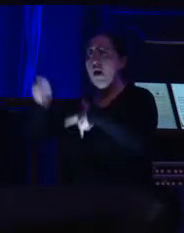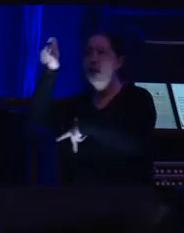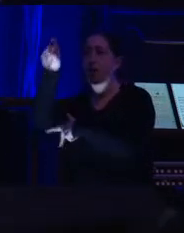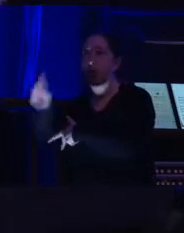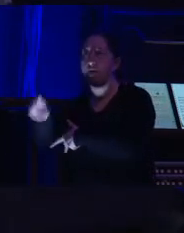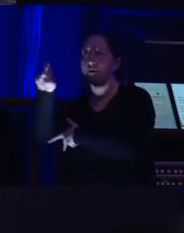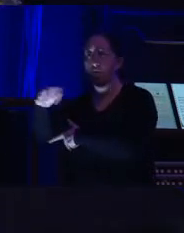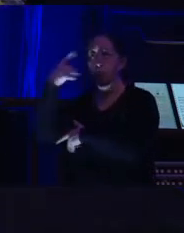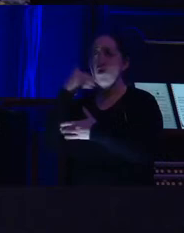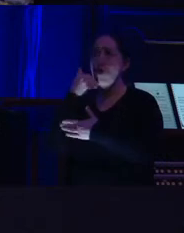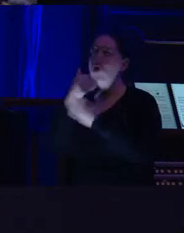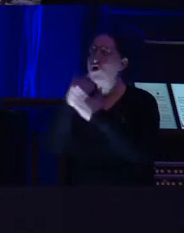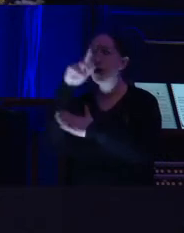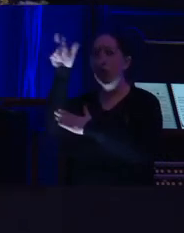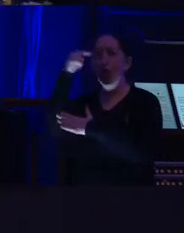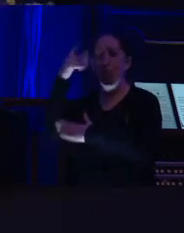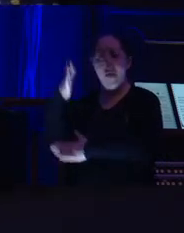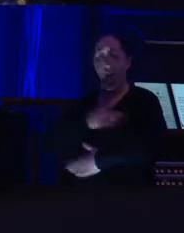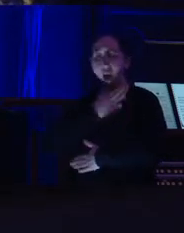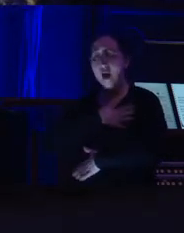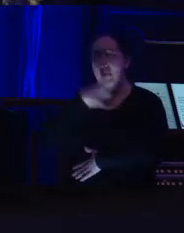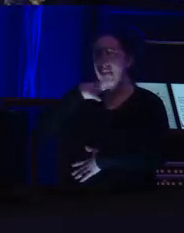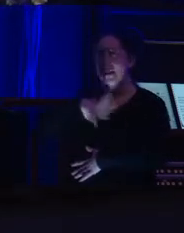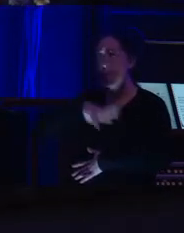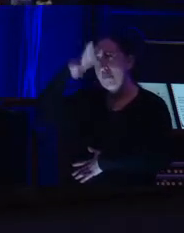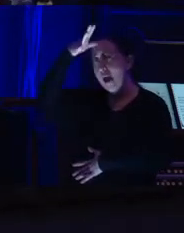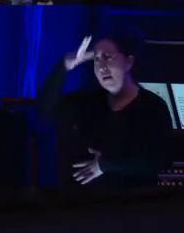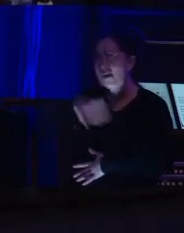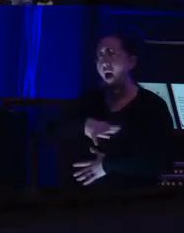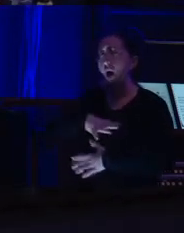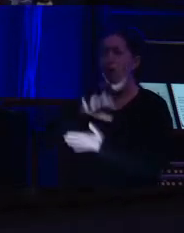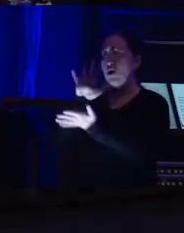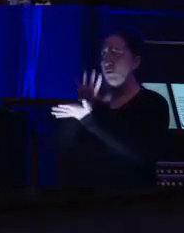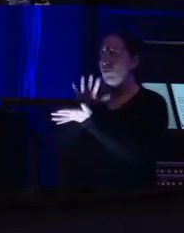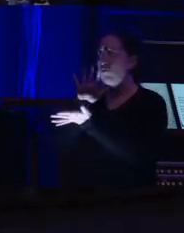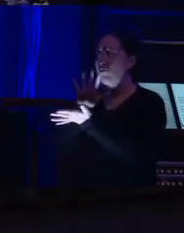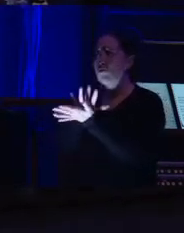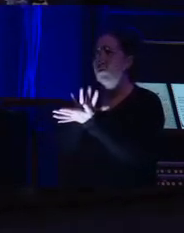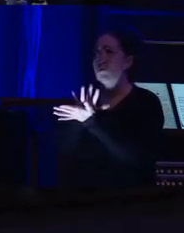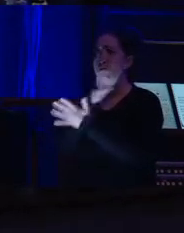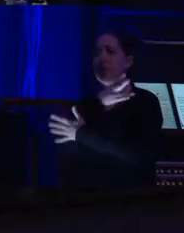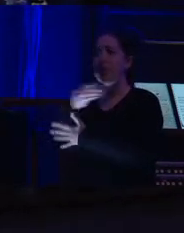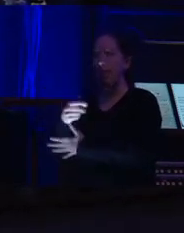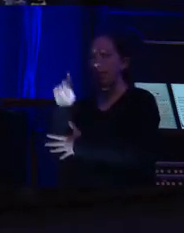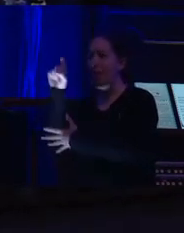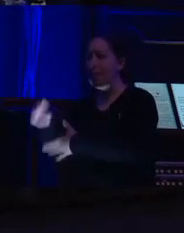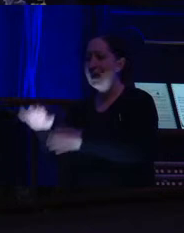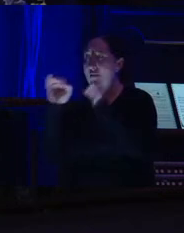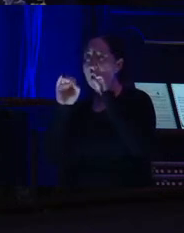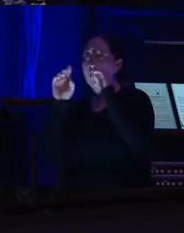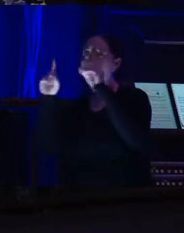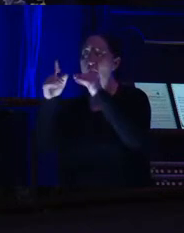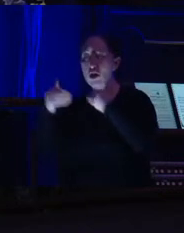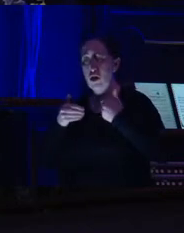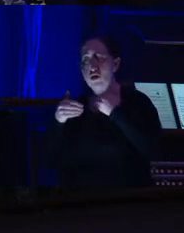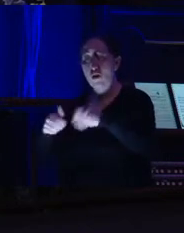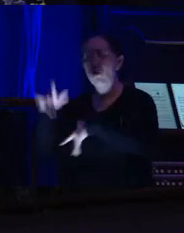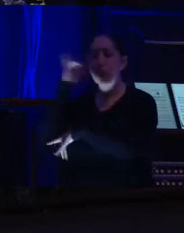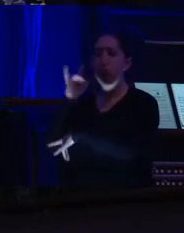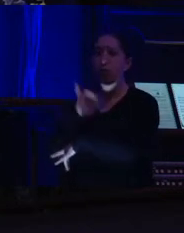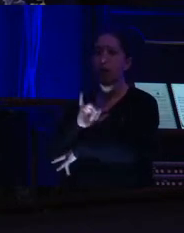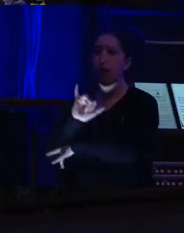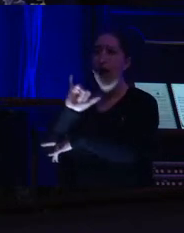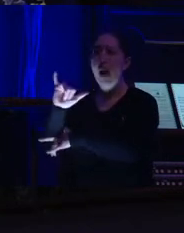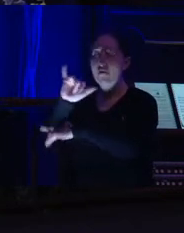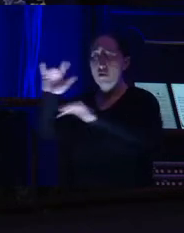government and the happiness of mankind. Schools and the means of education shall forever